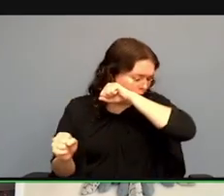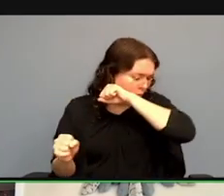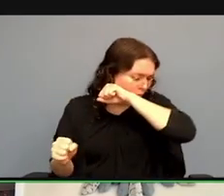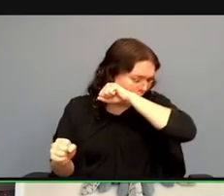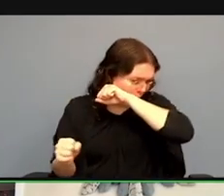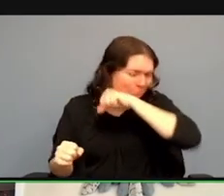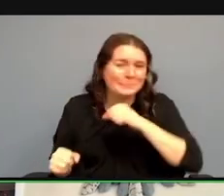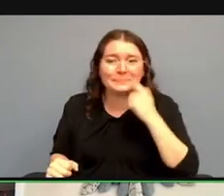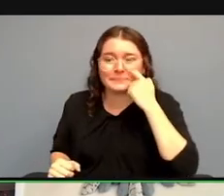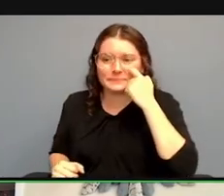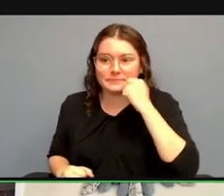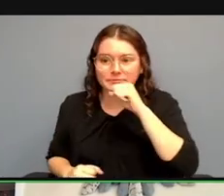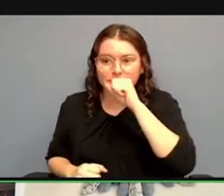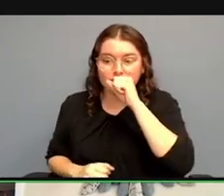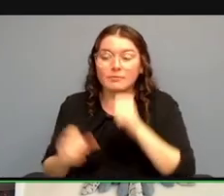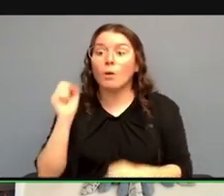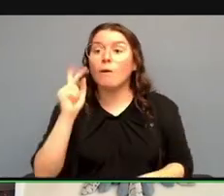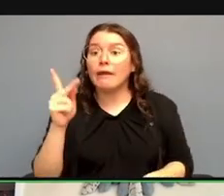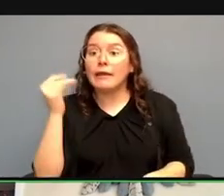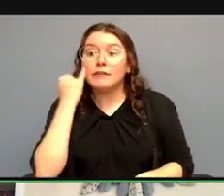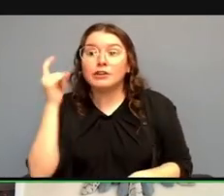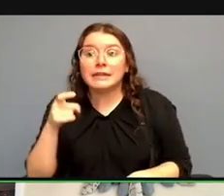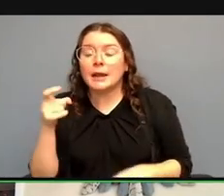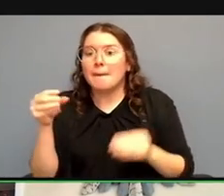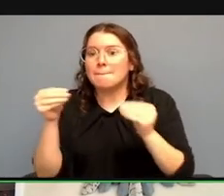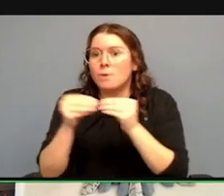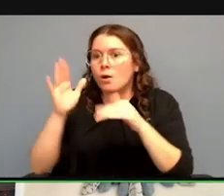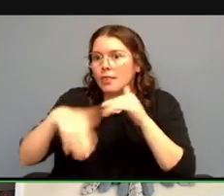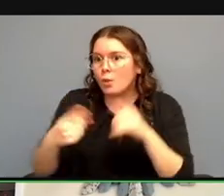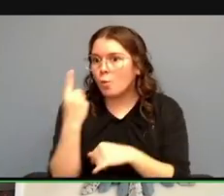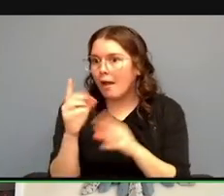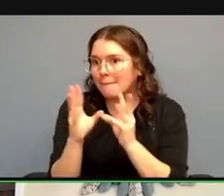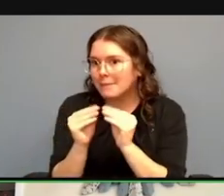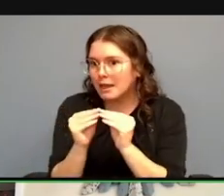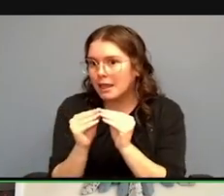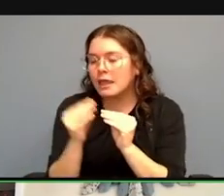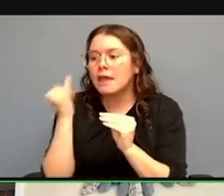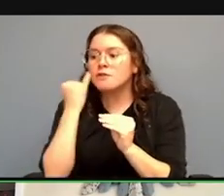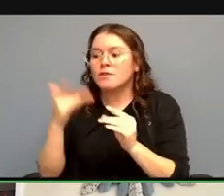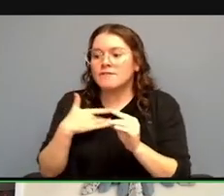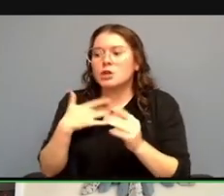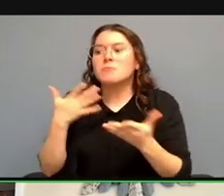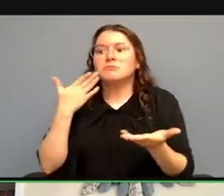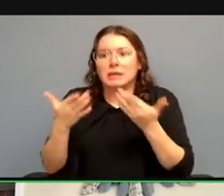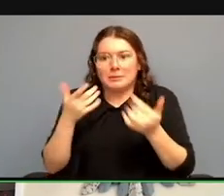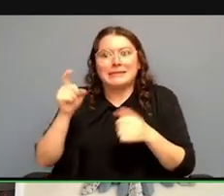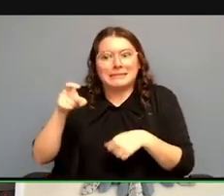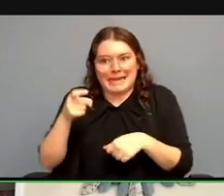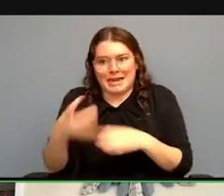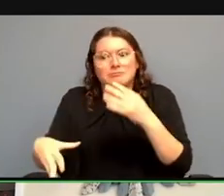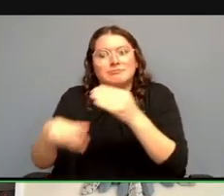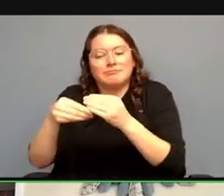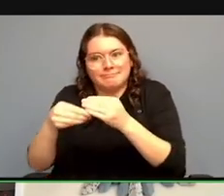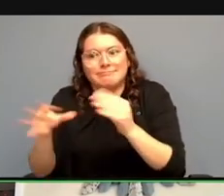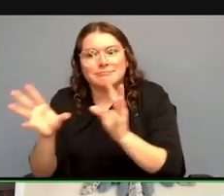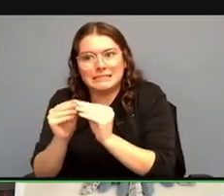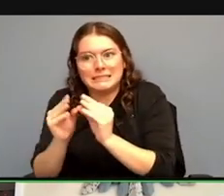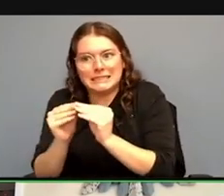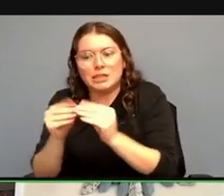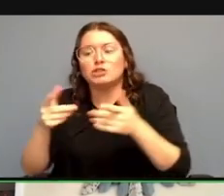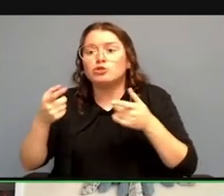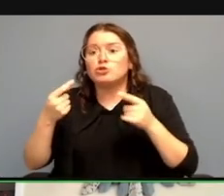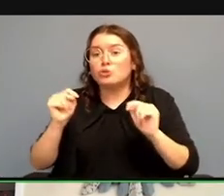it feels like it's going in that direction, try to stop the meeting about 10 minutes before your scheduled end